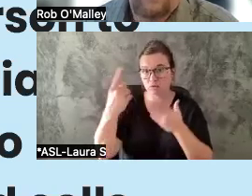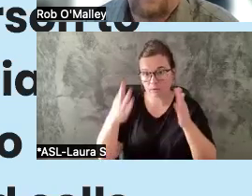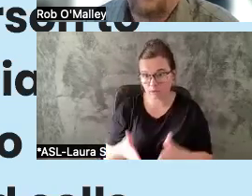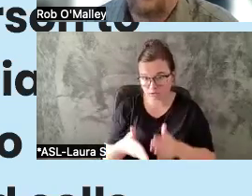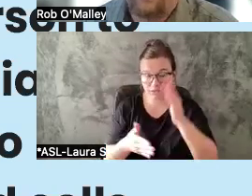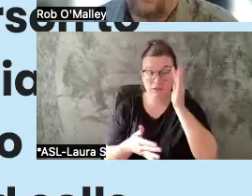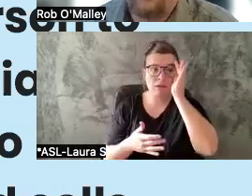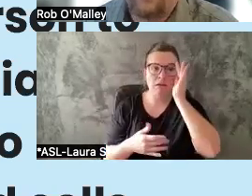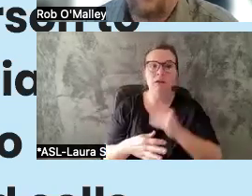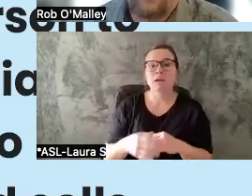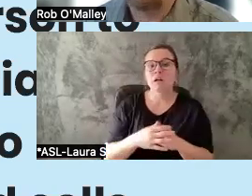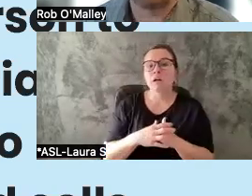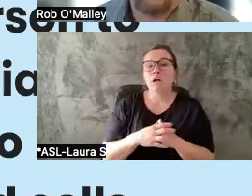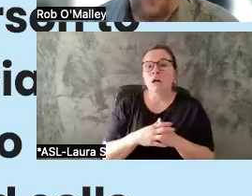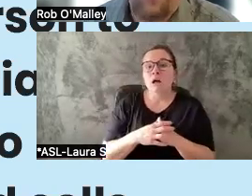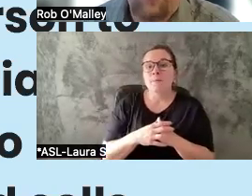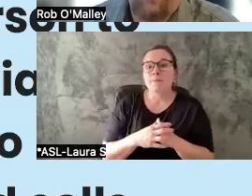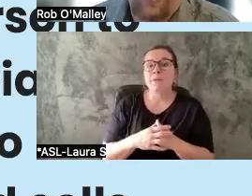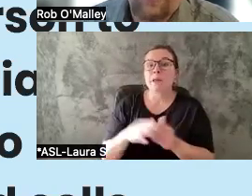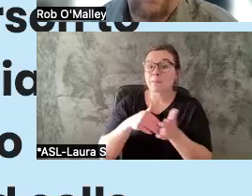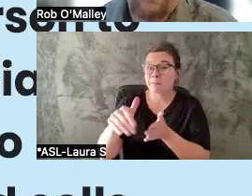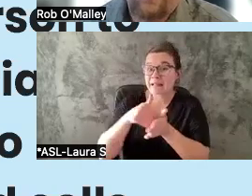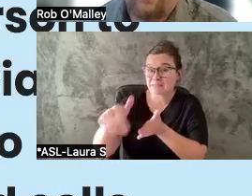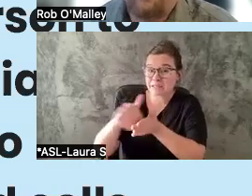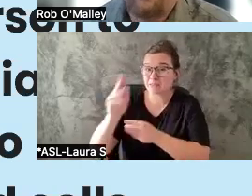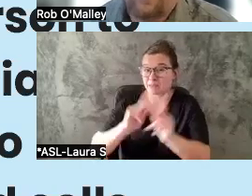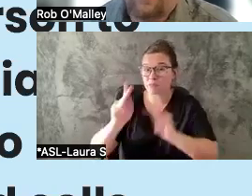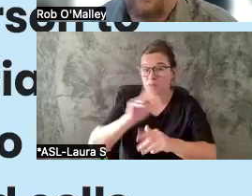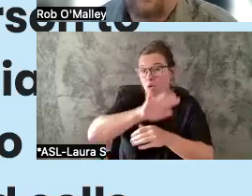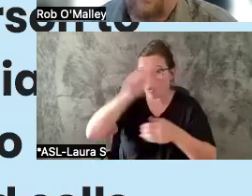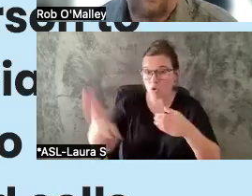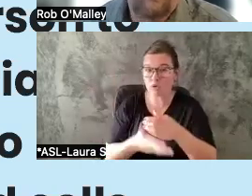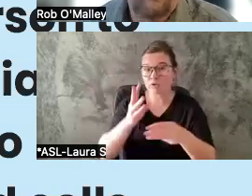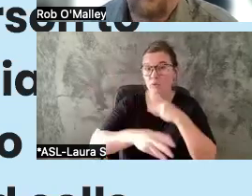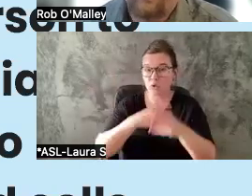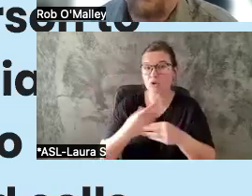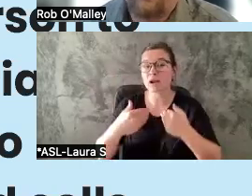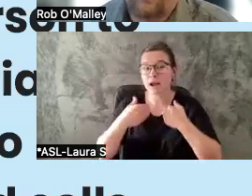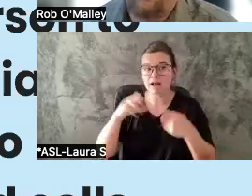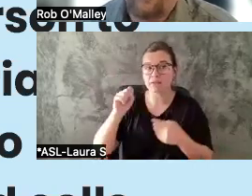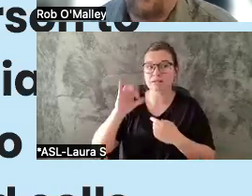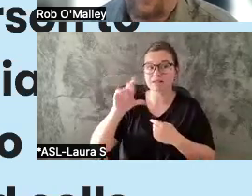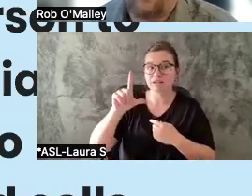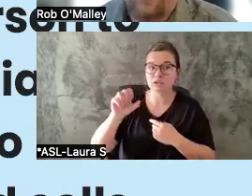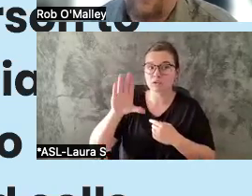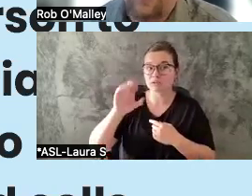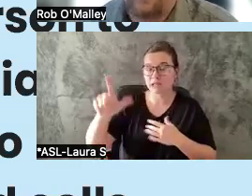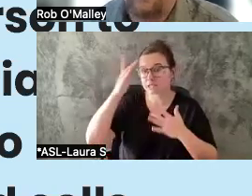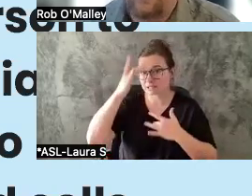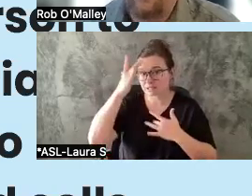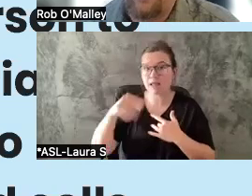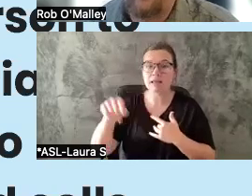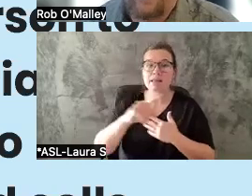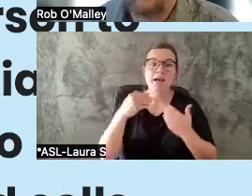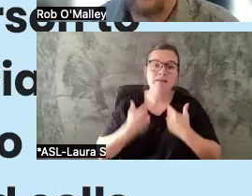Um, and given that millions of people worldwide suffer with sickle cell disease, experience